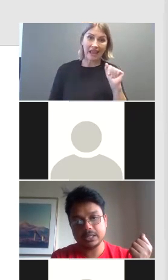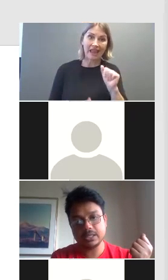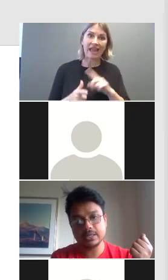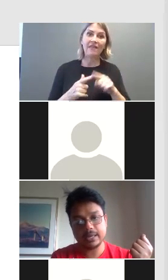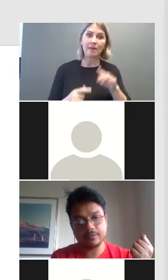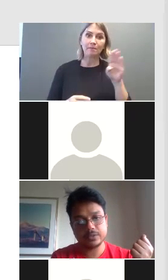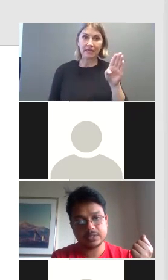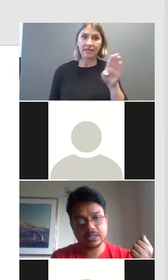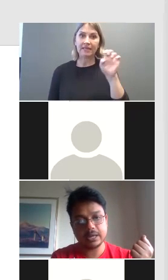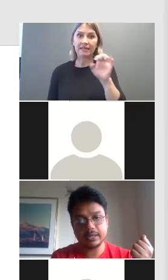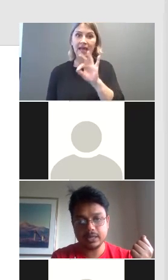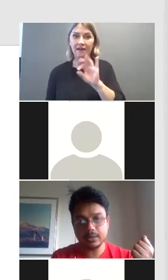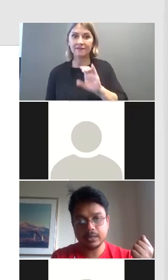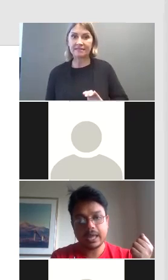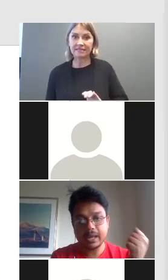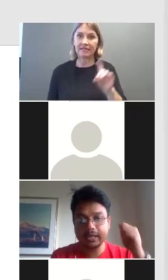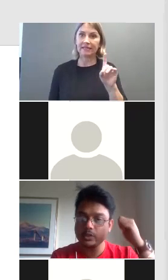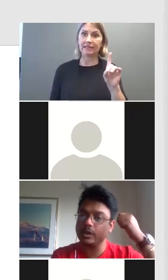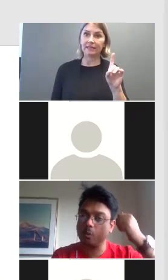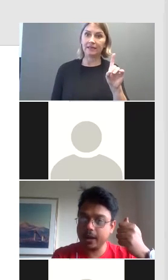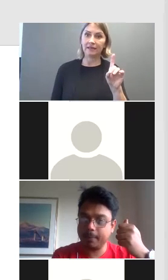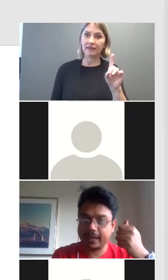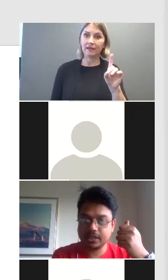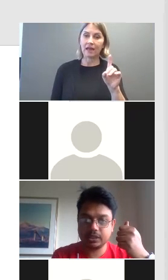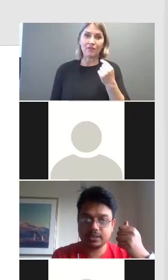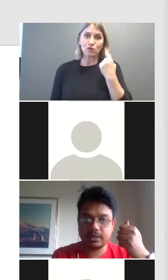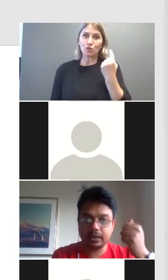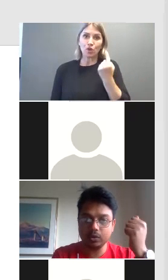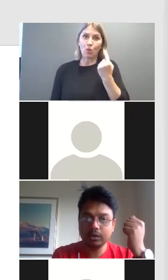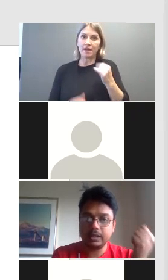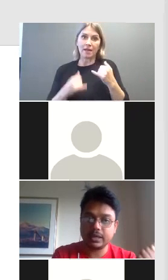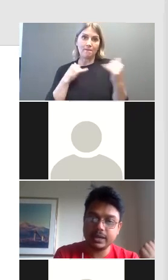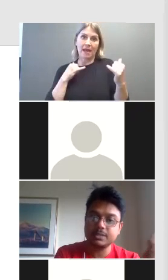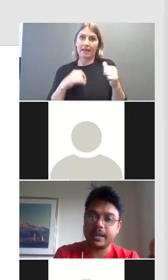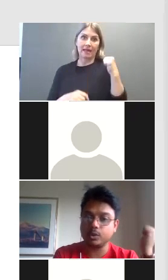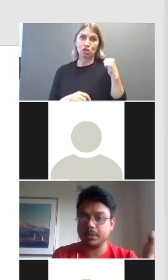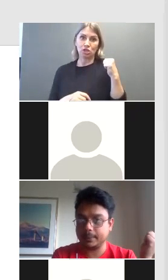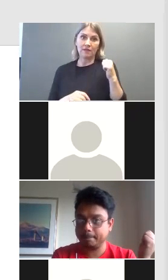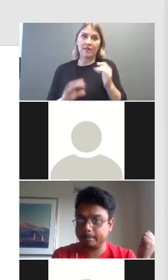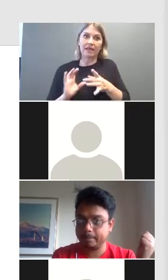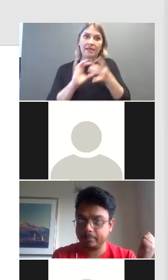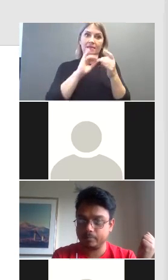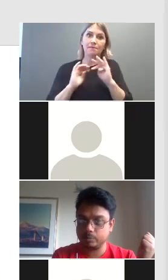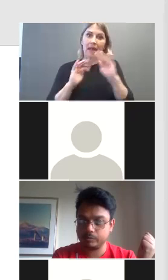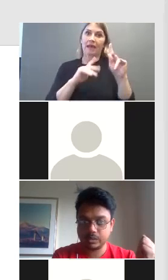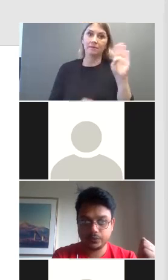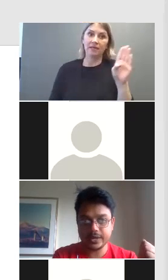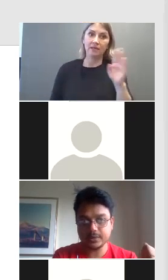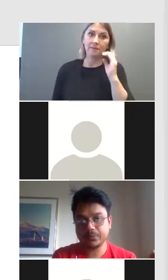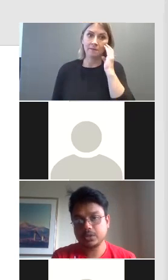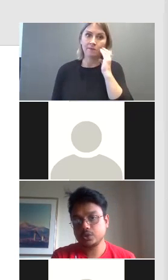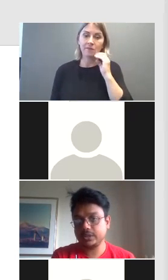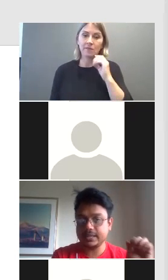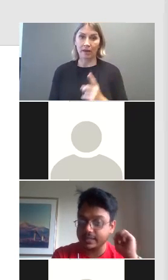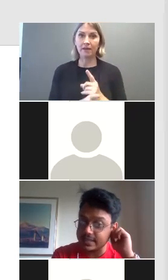go to B, E, F, C, and D, and there is only one back edge in this scenario that connects back to B,